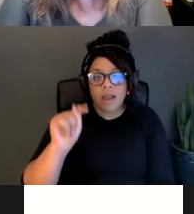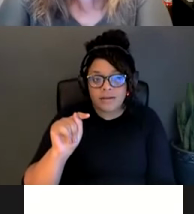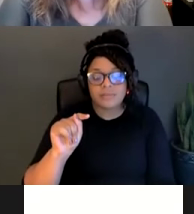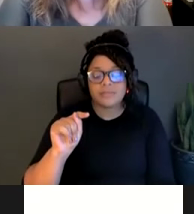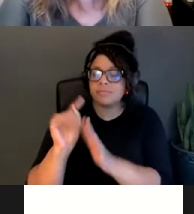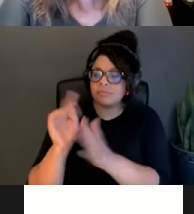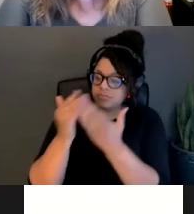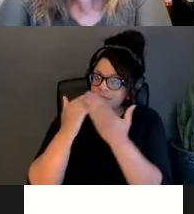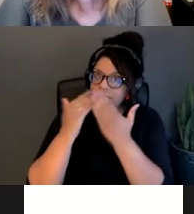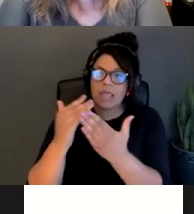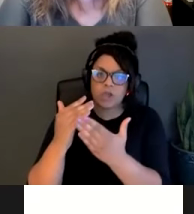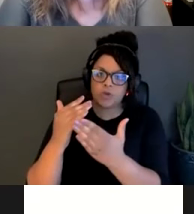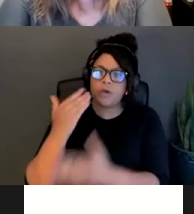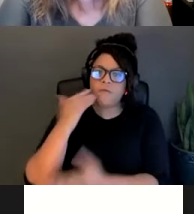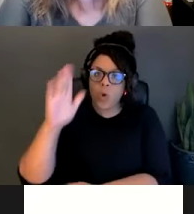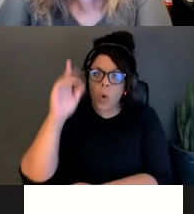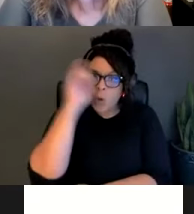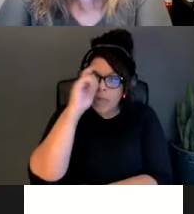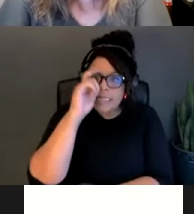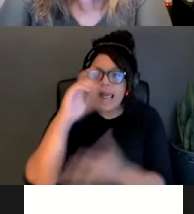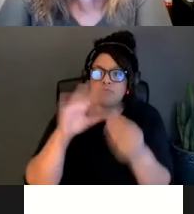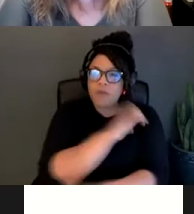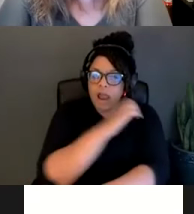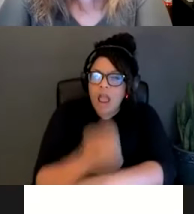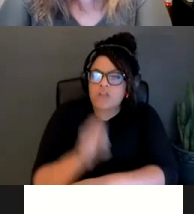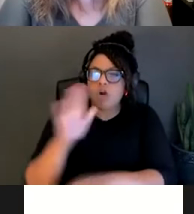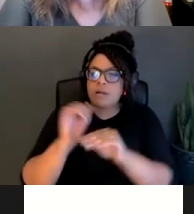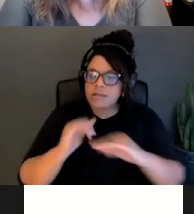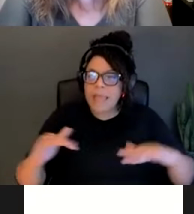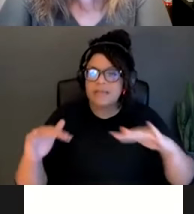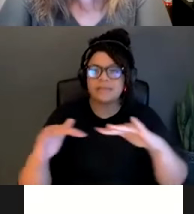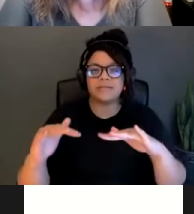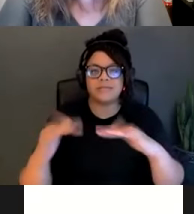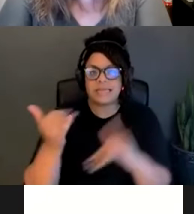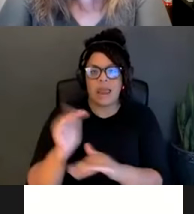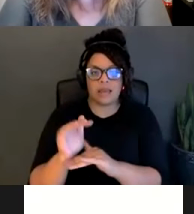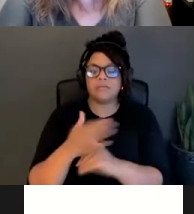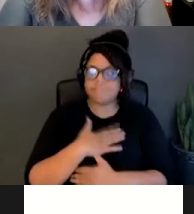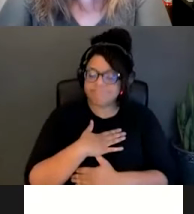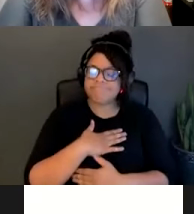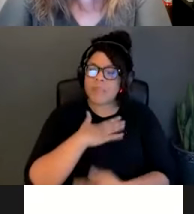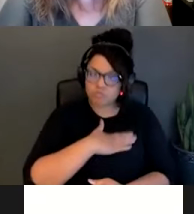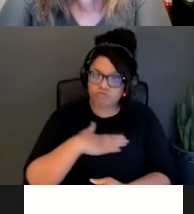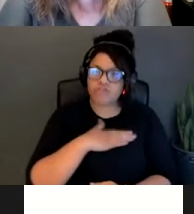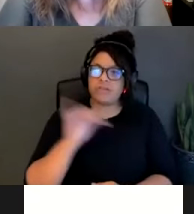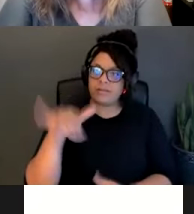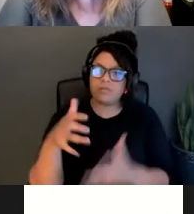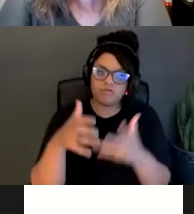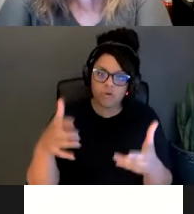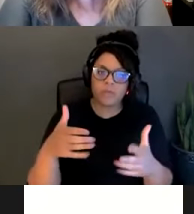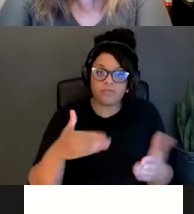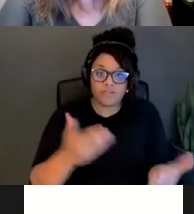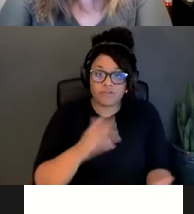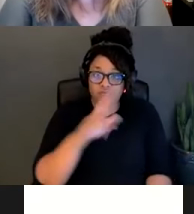for your wisdom, energy, space tonight. We appreciate you so much here in Rochester.